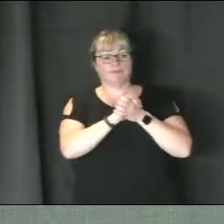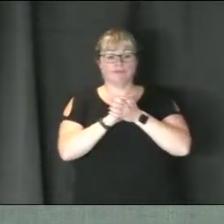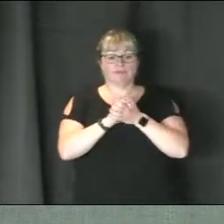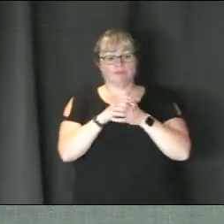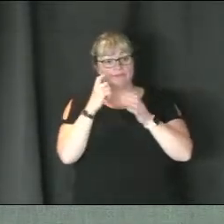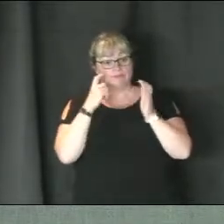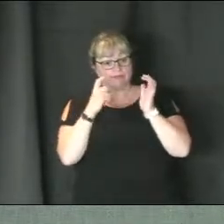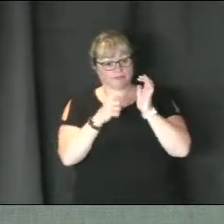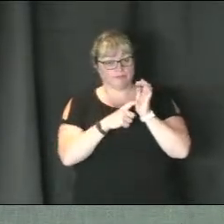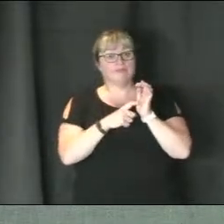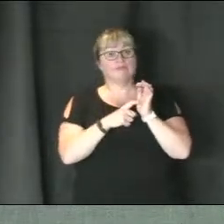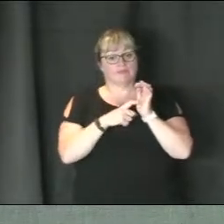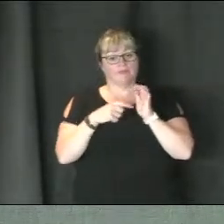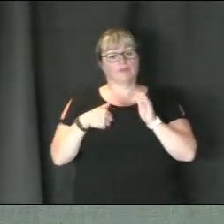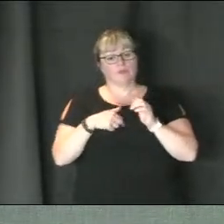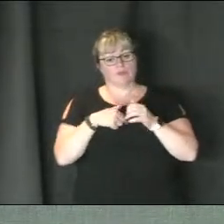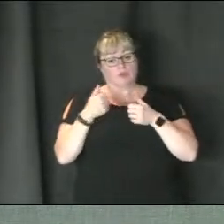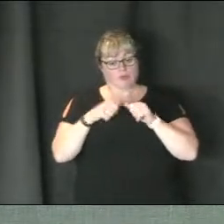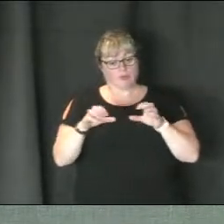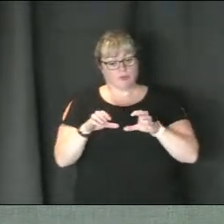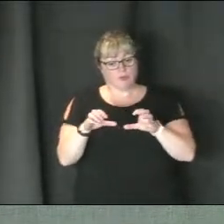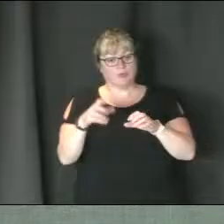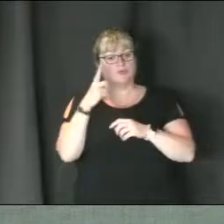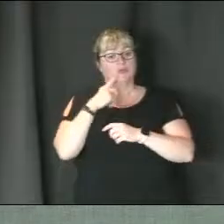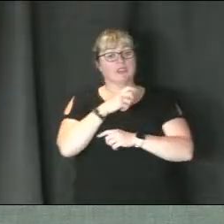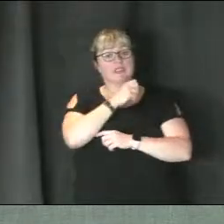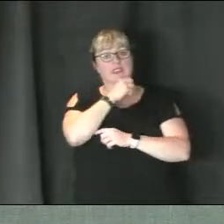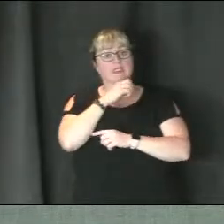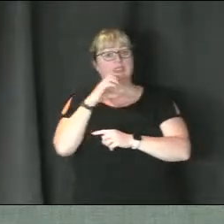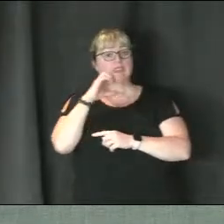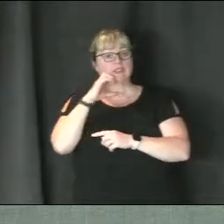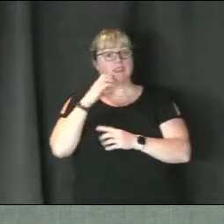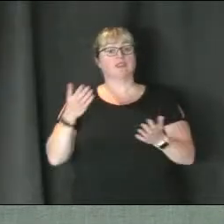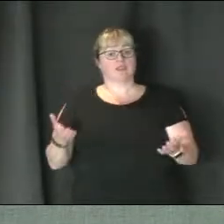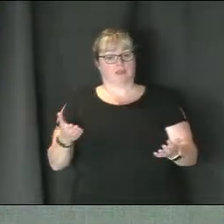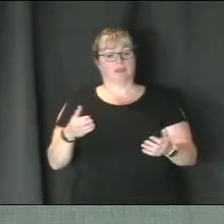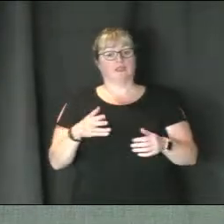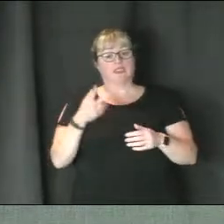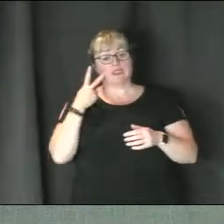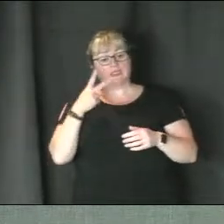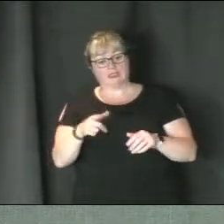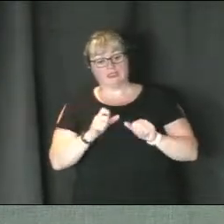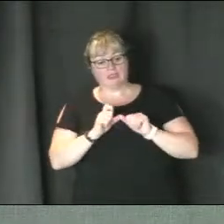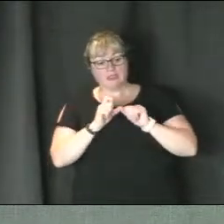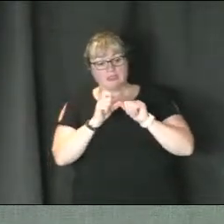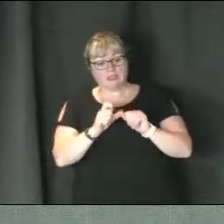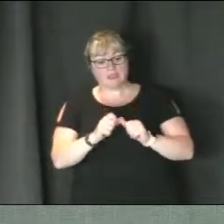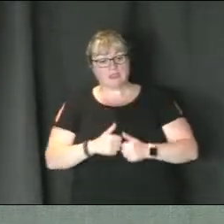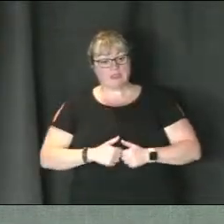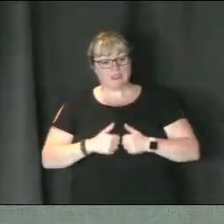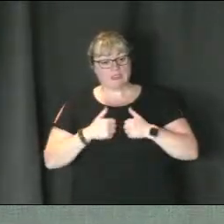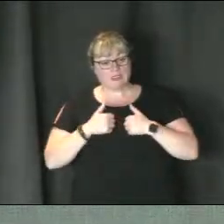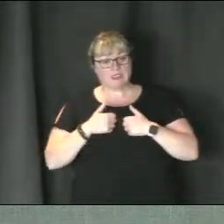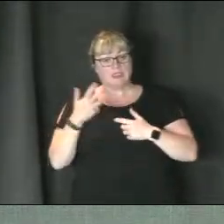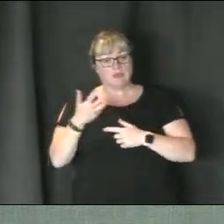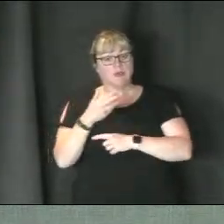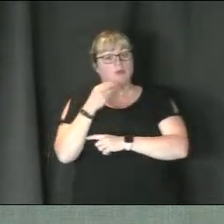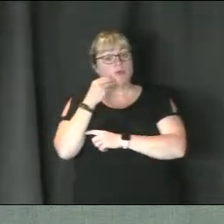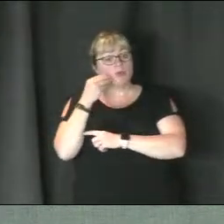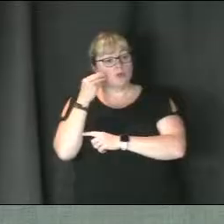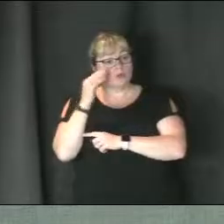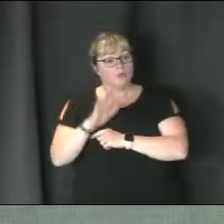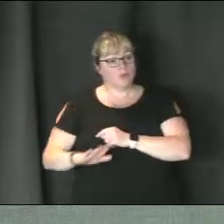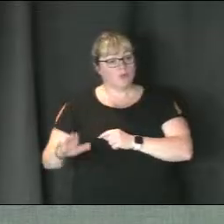everything we can for seniors throughout our province to make sure that they continue to live at home in the communities that they